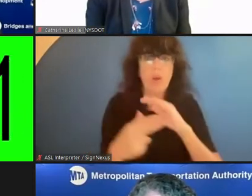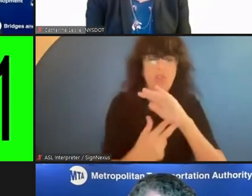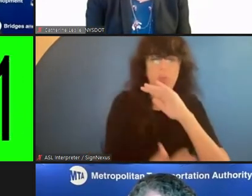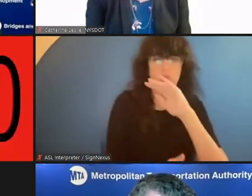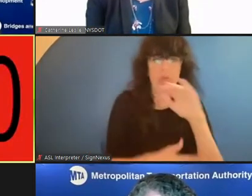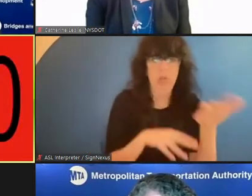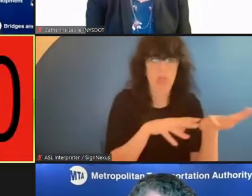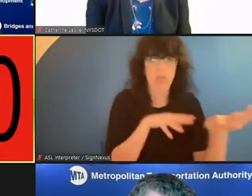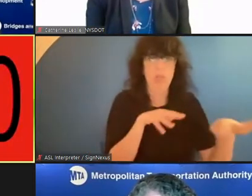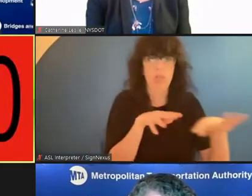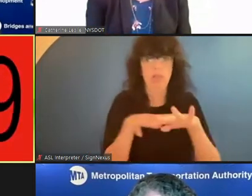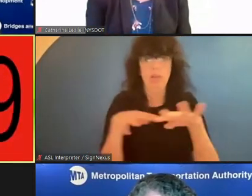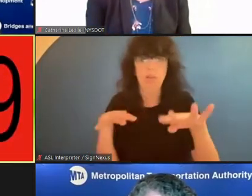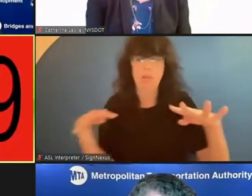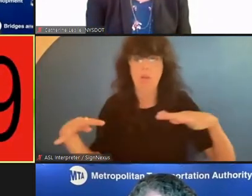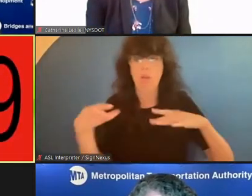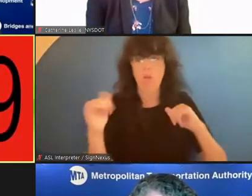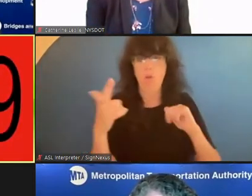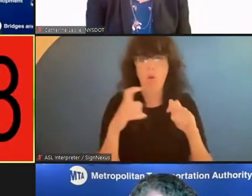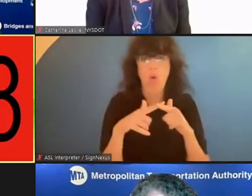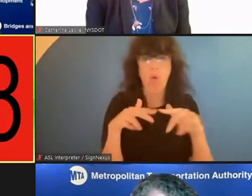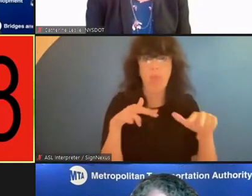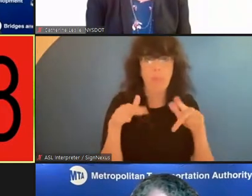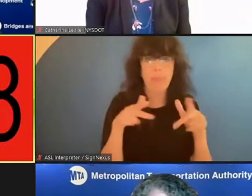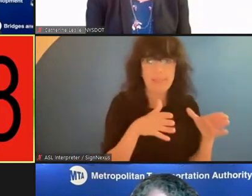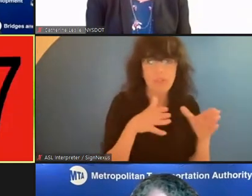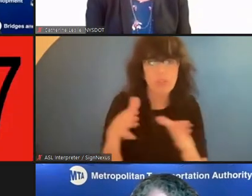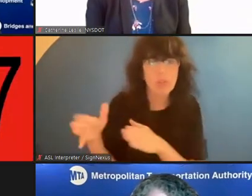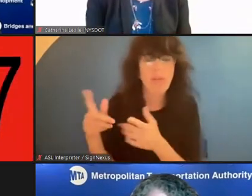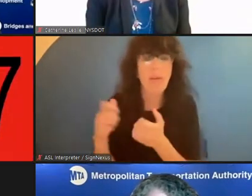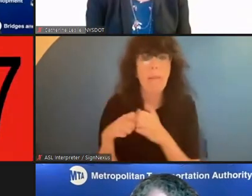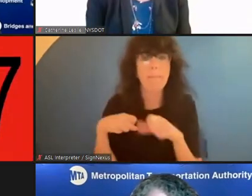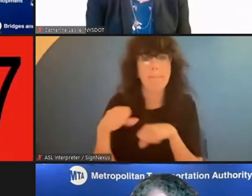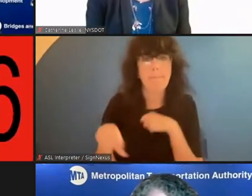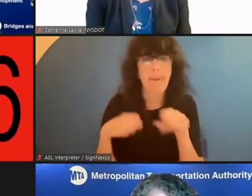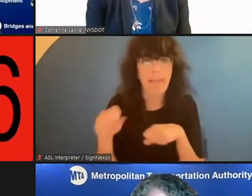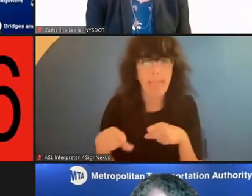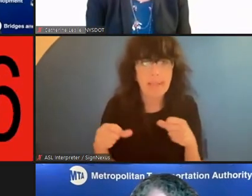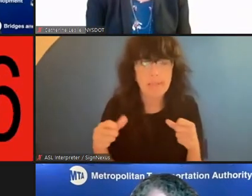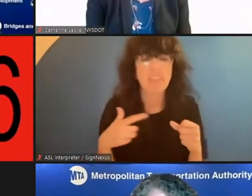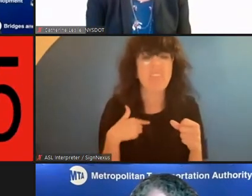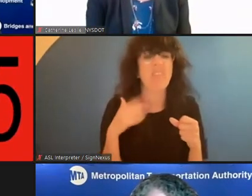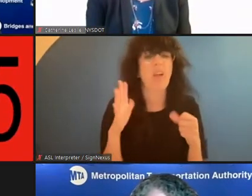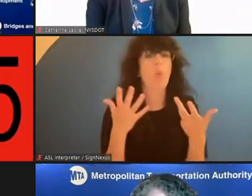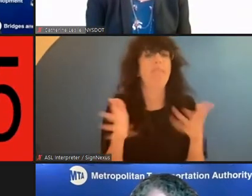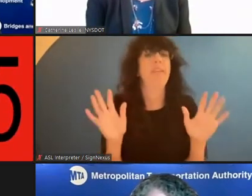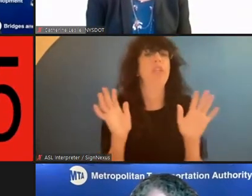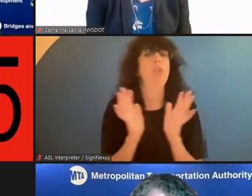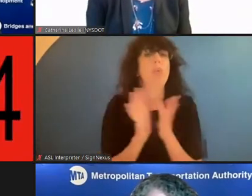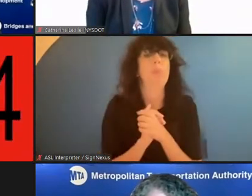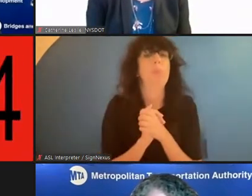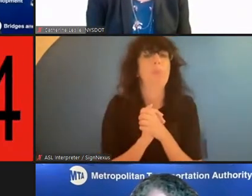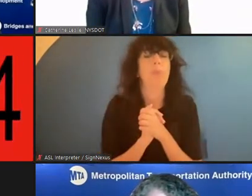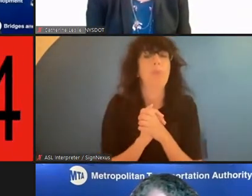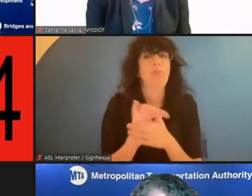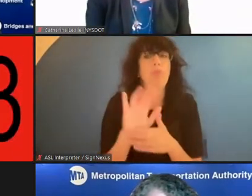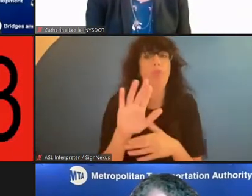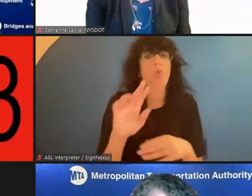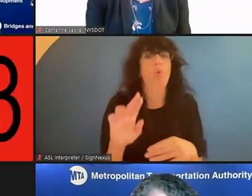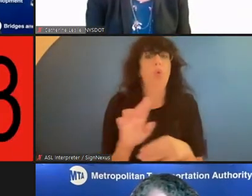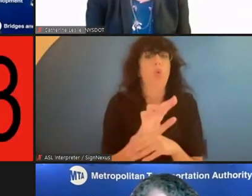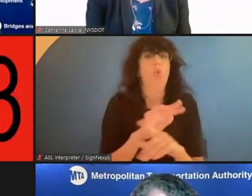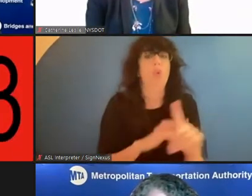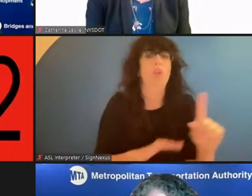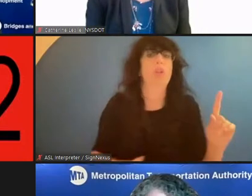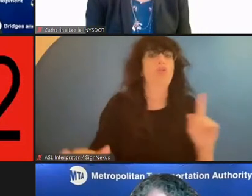almost pedestrian classes and bike lanes ago i'll finish you're using the surrounding